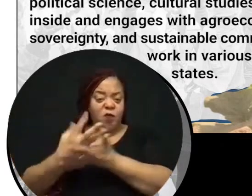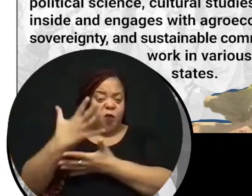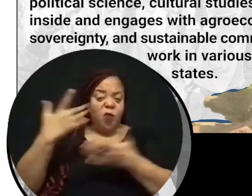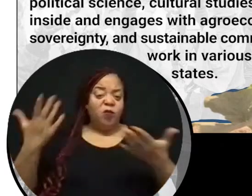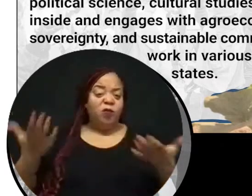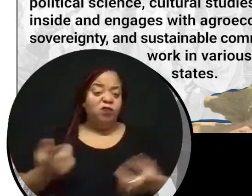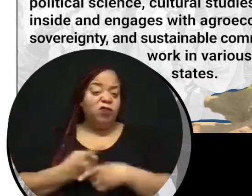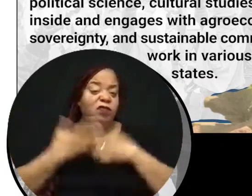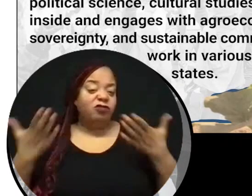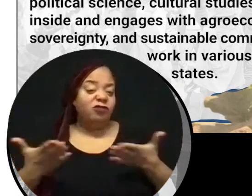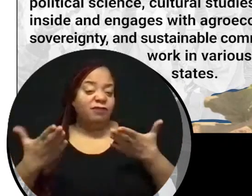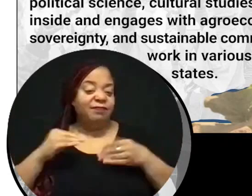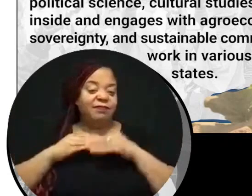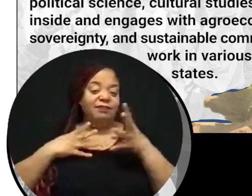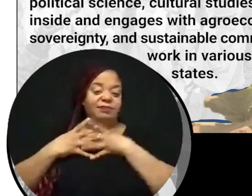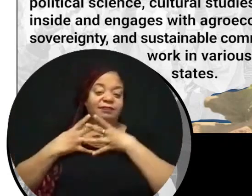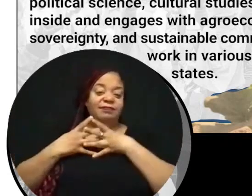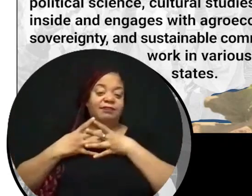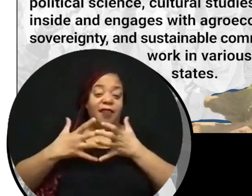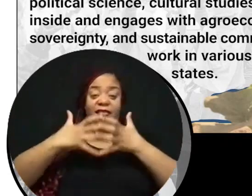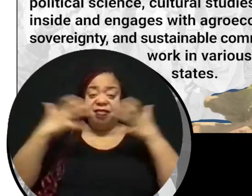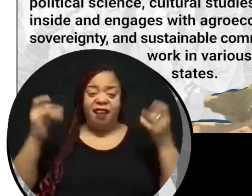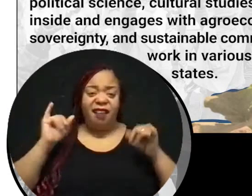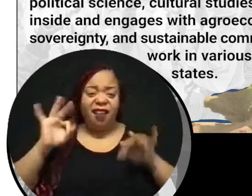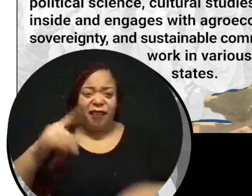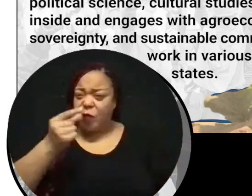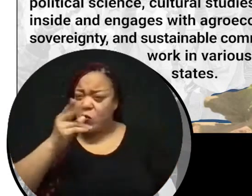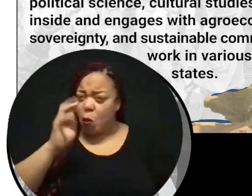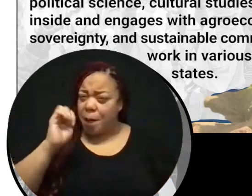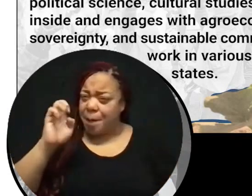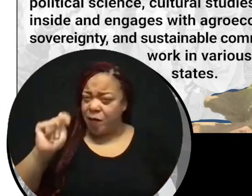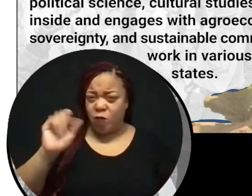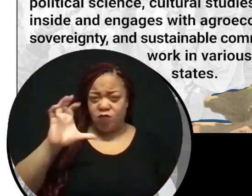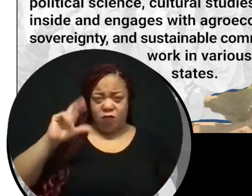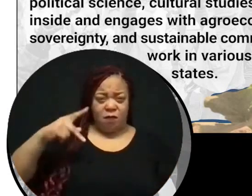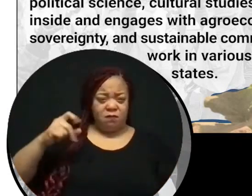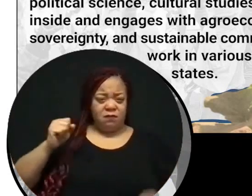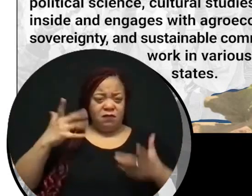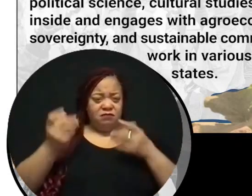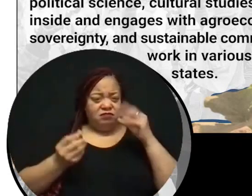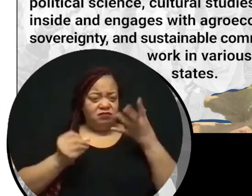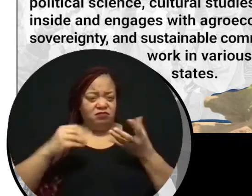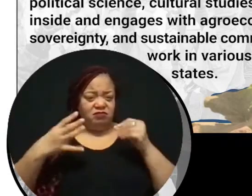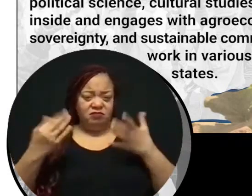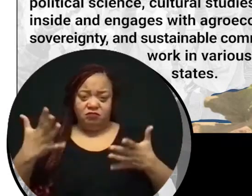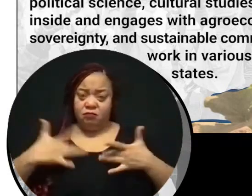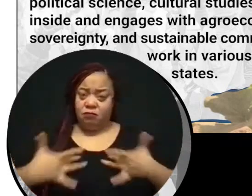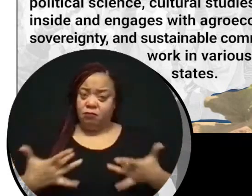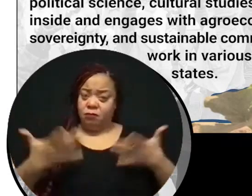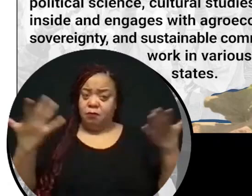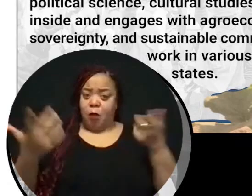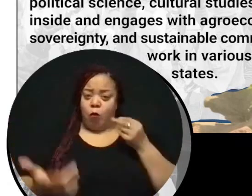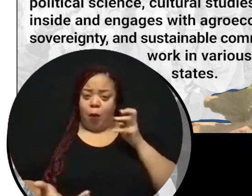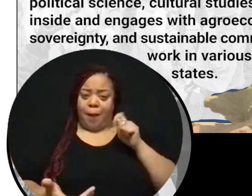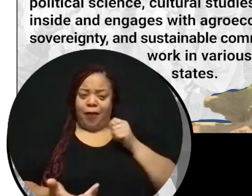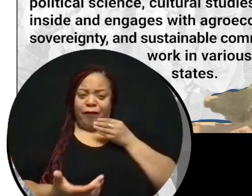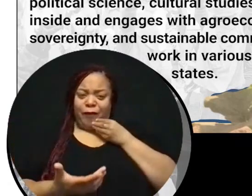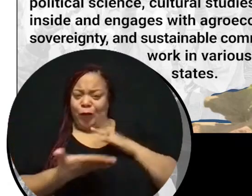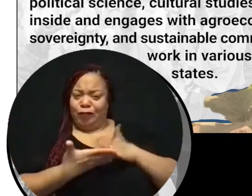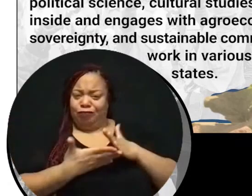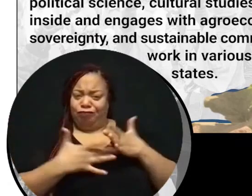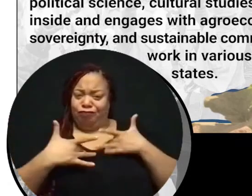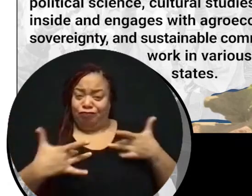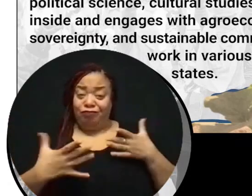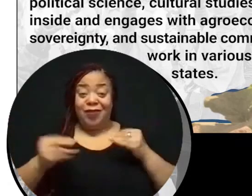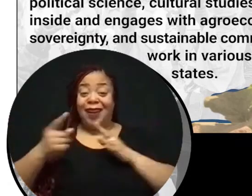like, wow, I never grew none of this stuff, so it was a learning experience. But I started asking, like,